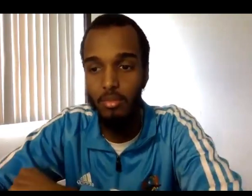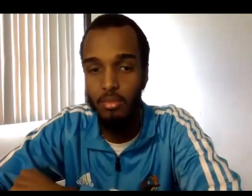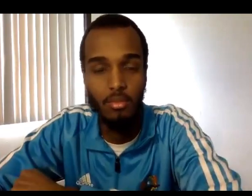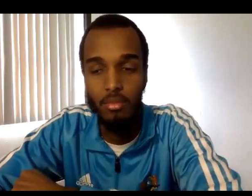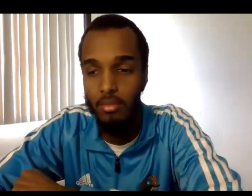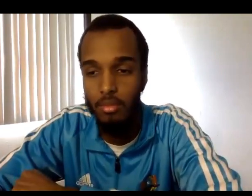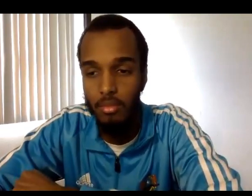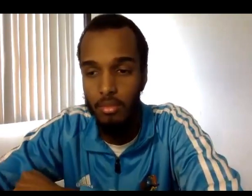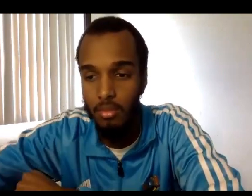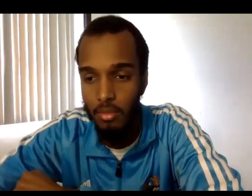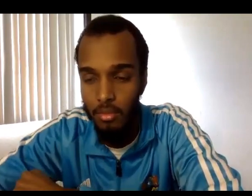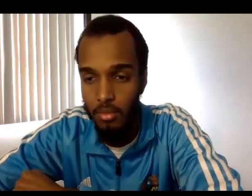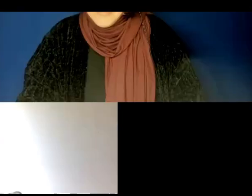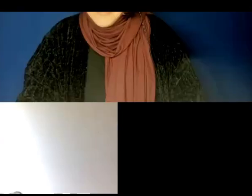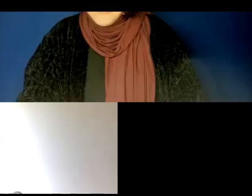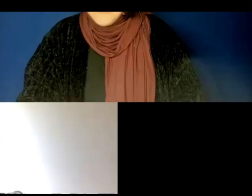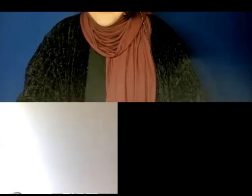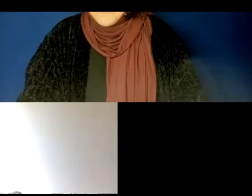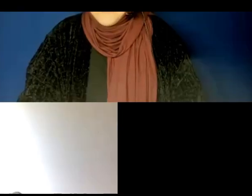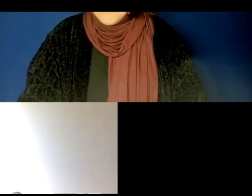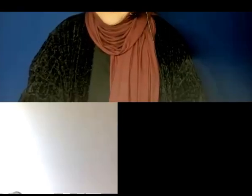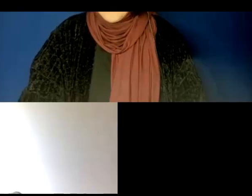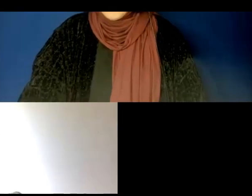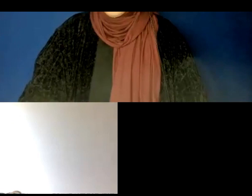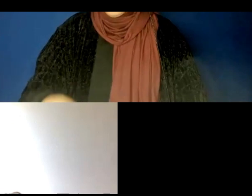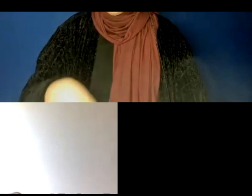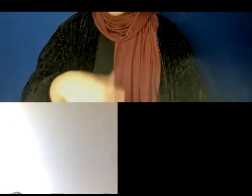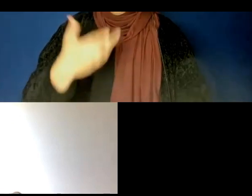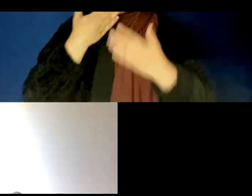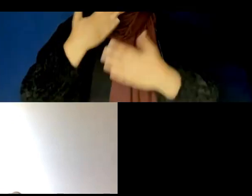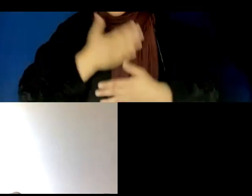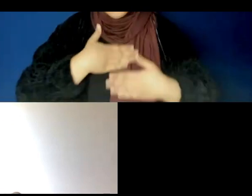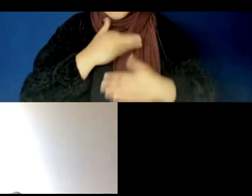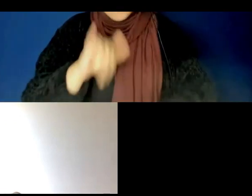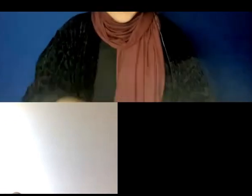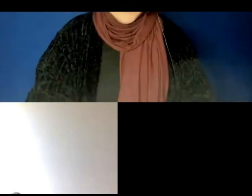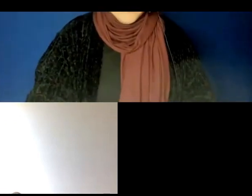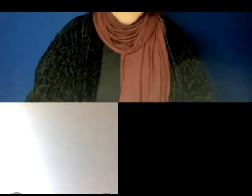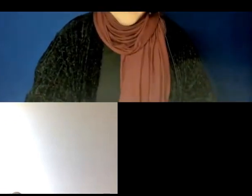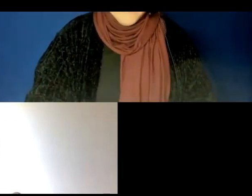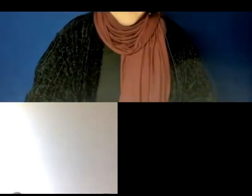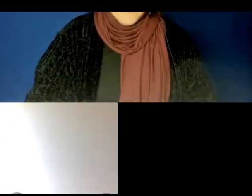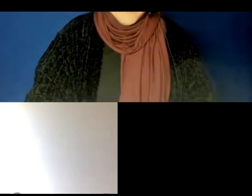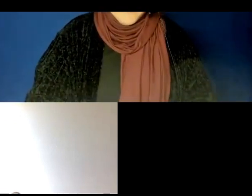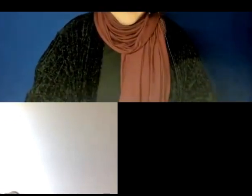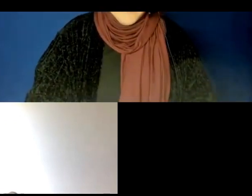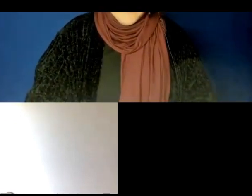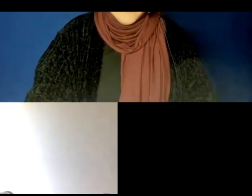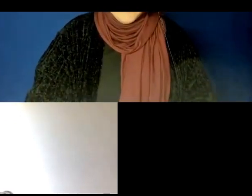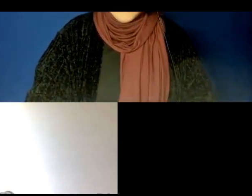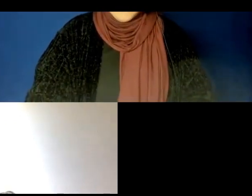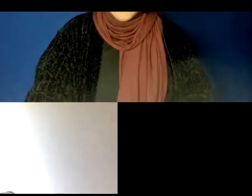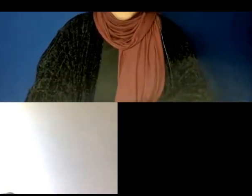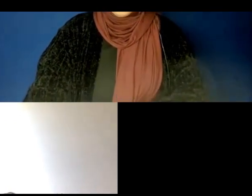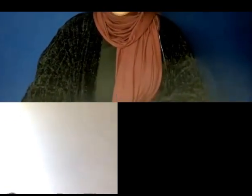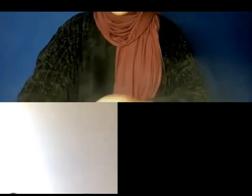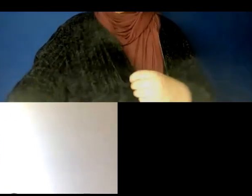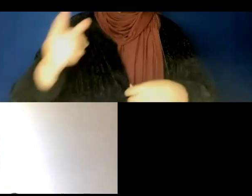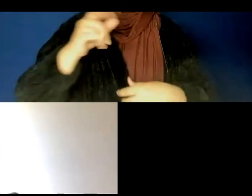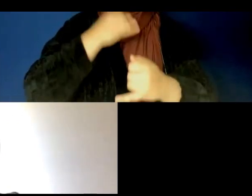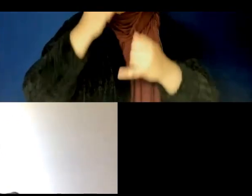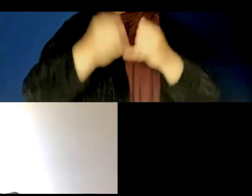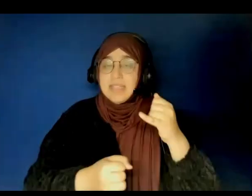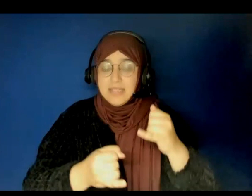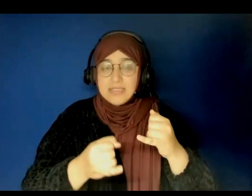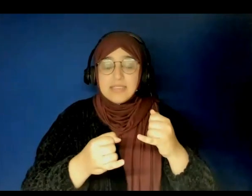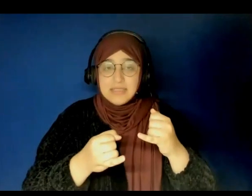Allah give you blessings and barakah. Thank you. Jazakallah khair. Appreciate that. Okay, so one last question before we close.